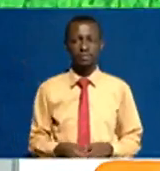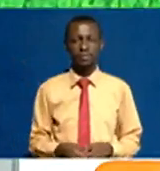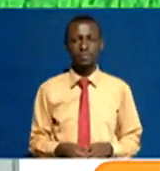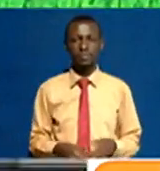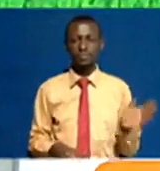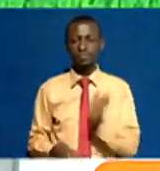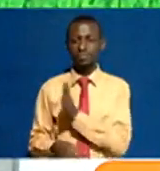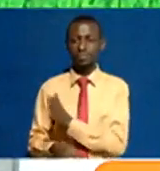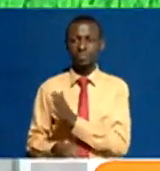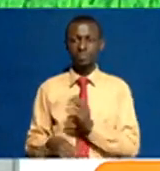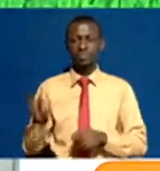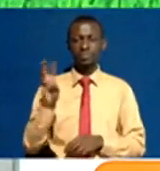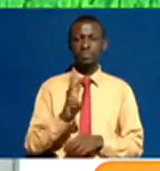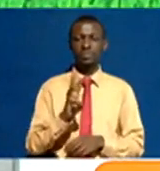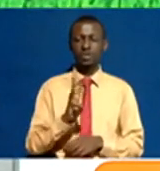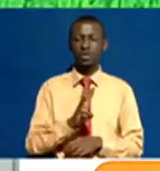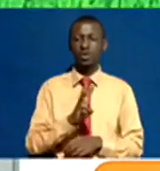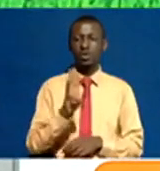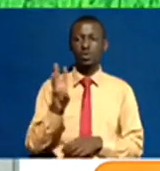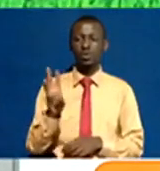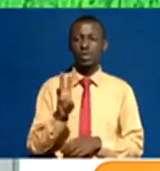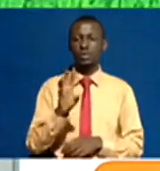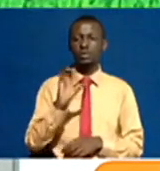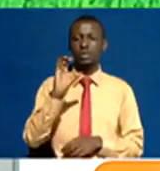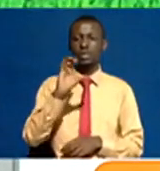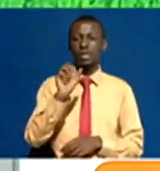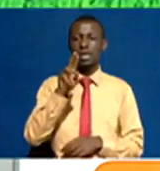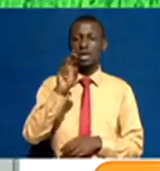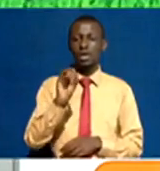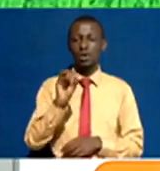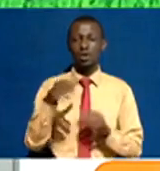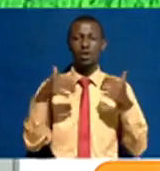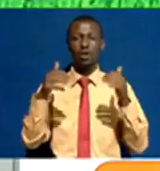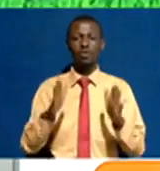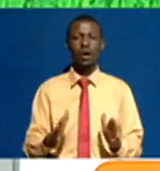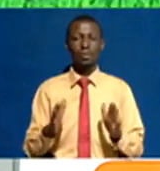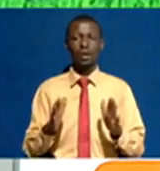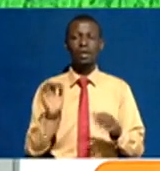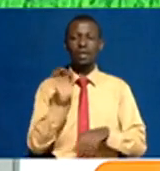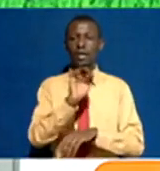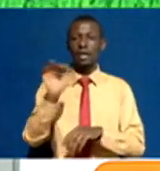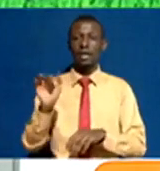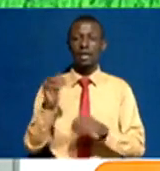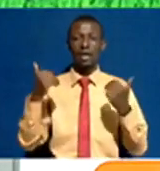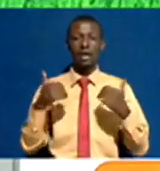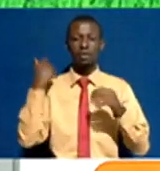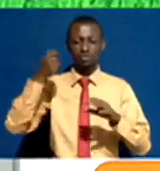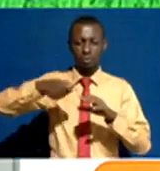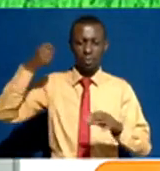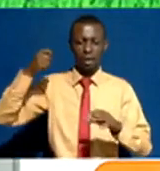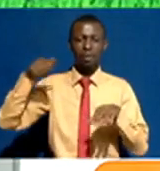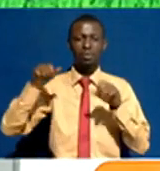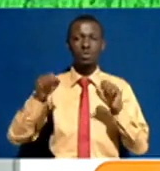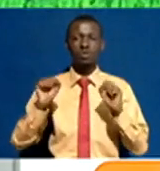And farmers from the West Kano Irrigation Scheme have called for the installation of a water outlet pump at the vast scheme in order to save